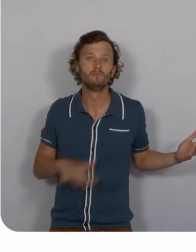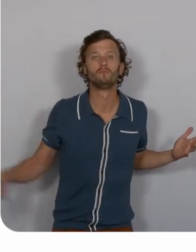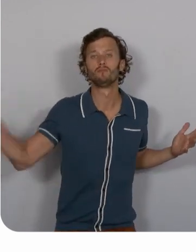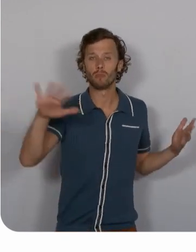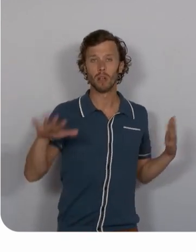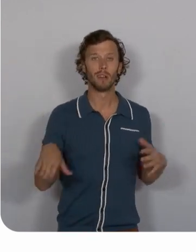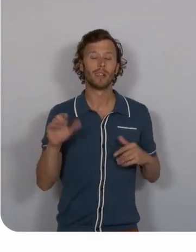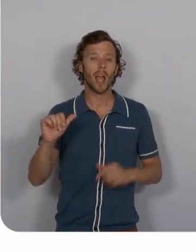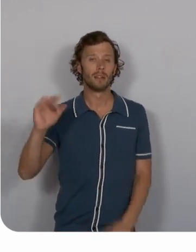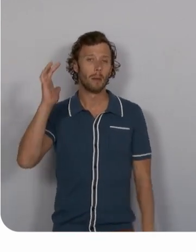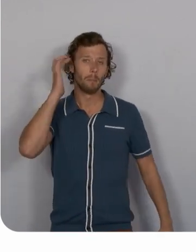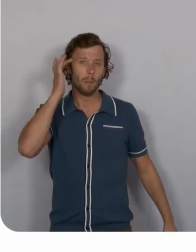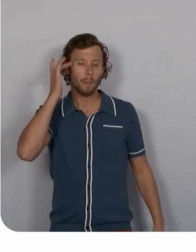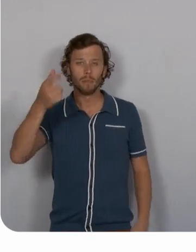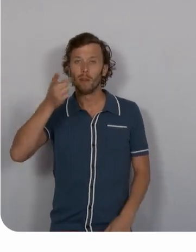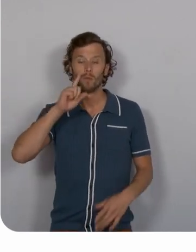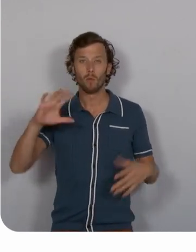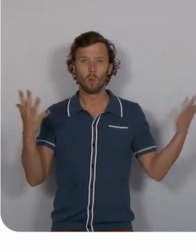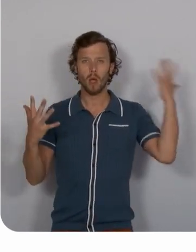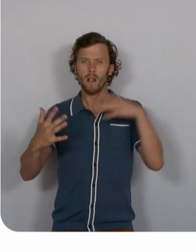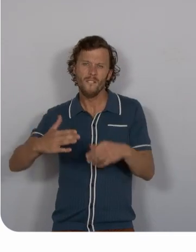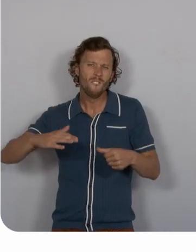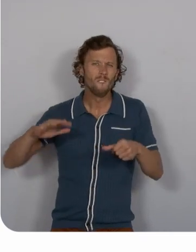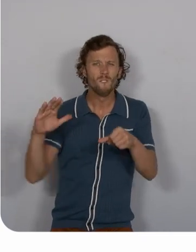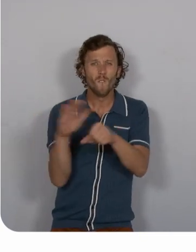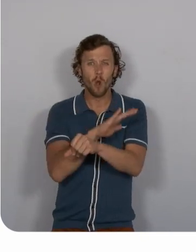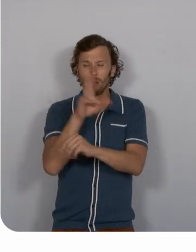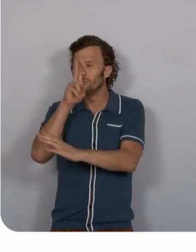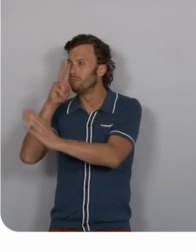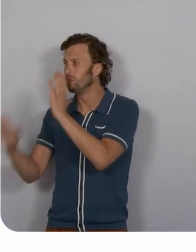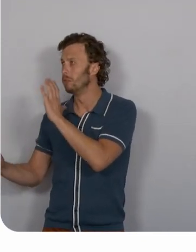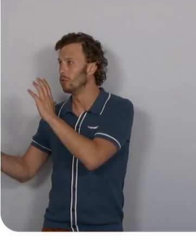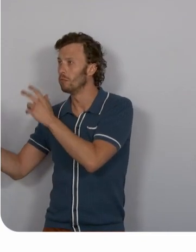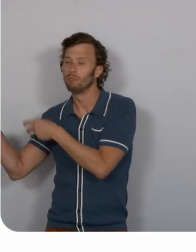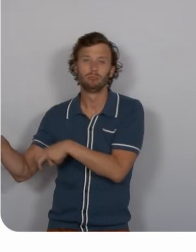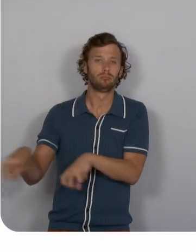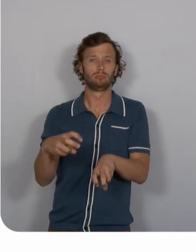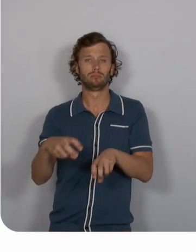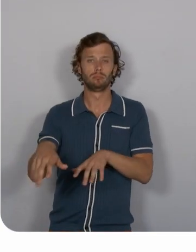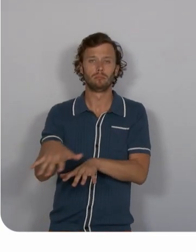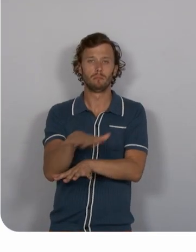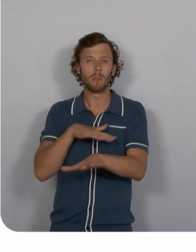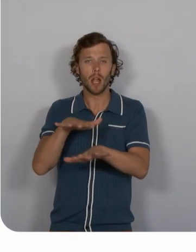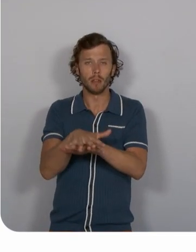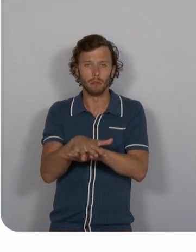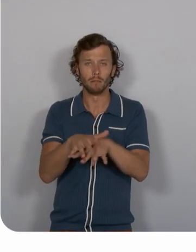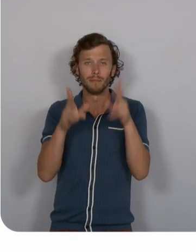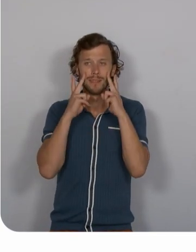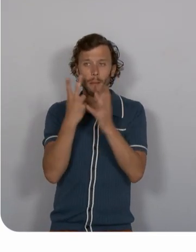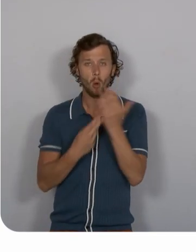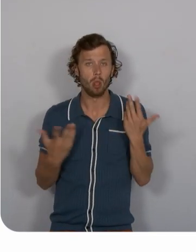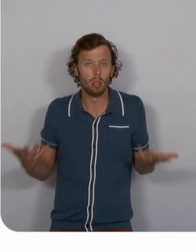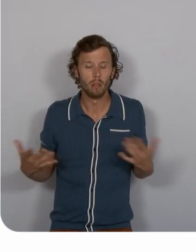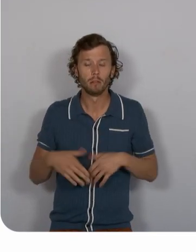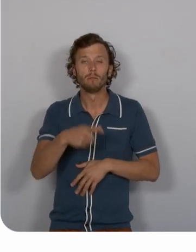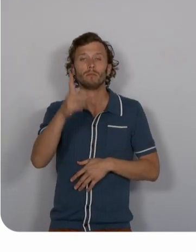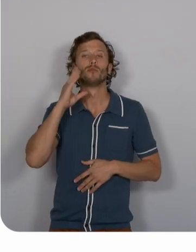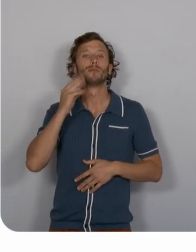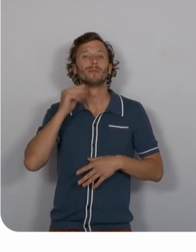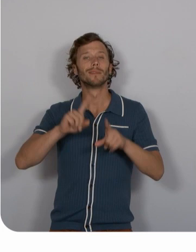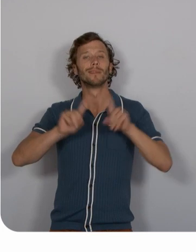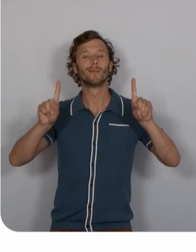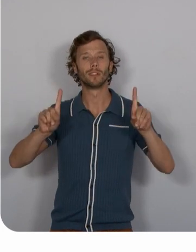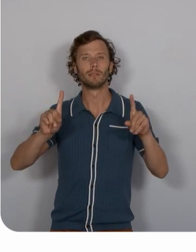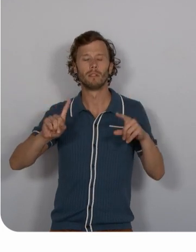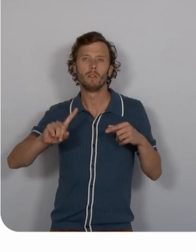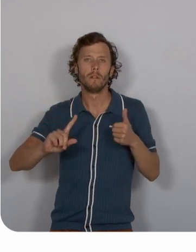to switch between a fully immersive space and a blended environment. You experience the difference mixed reality brings from the very